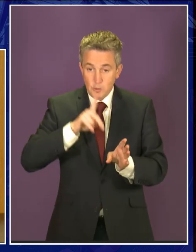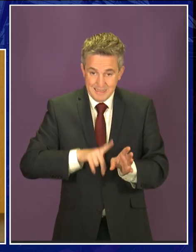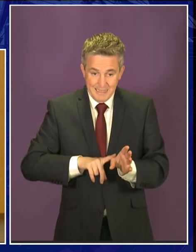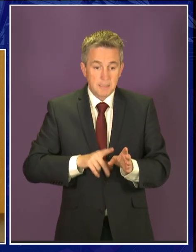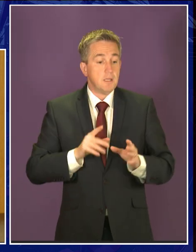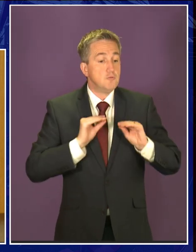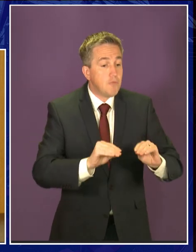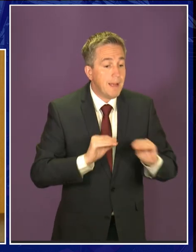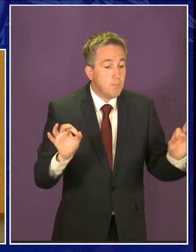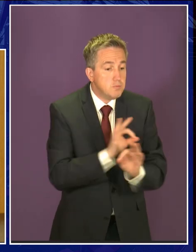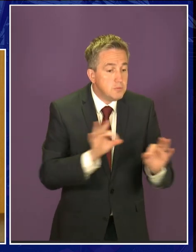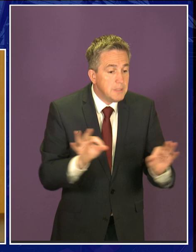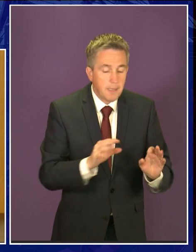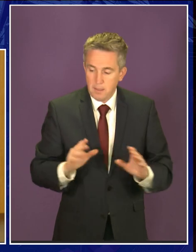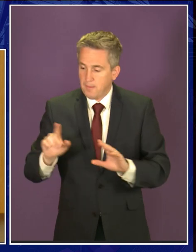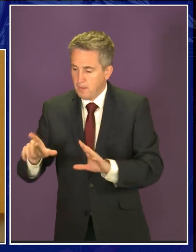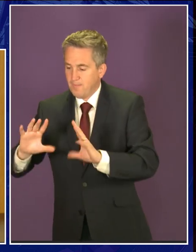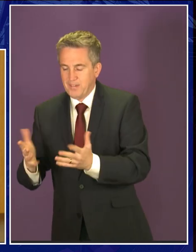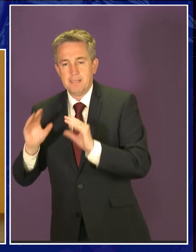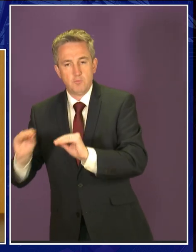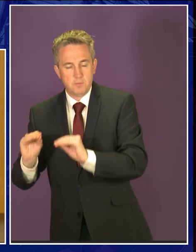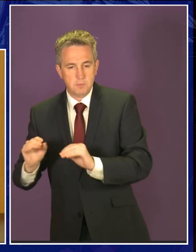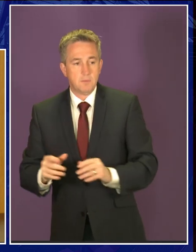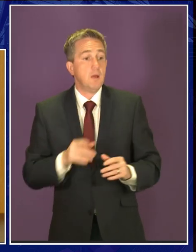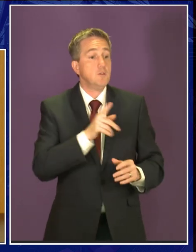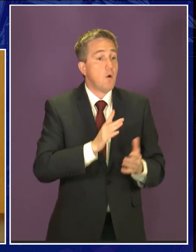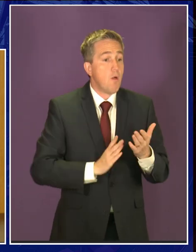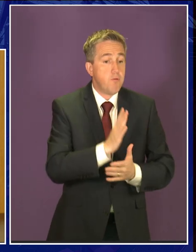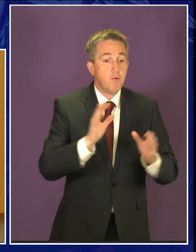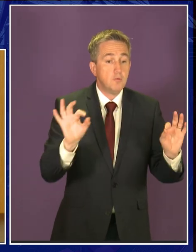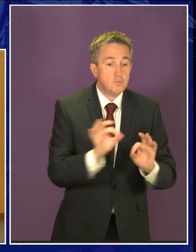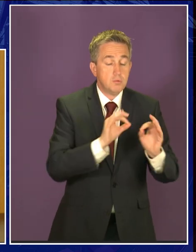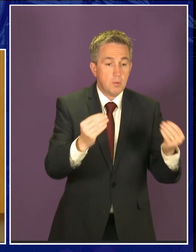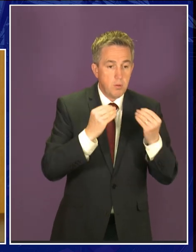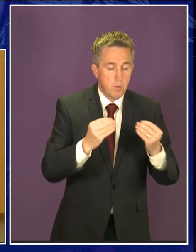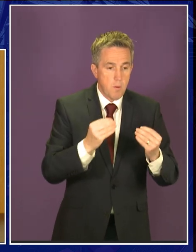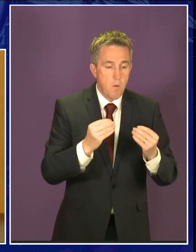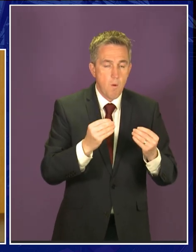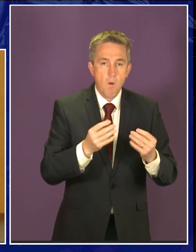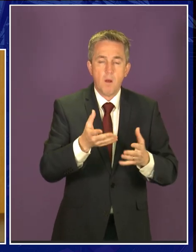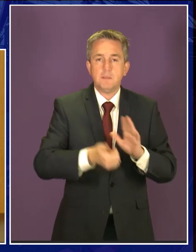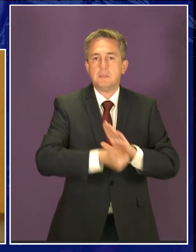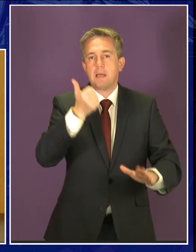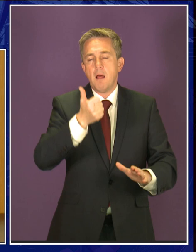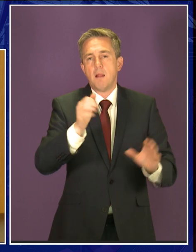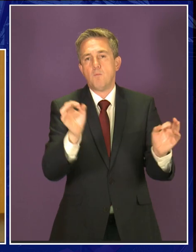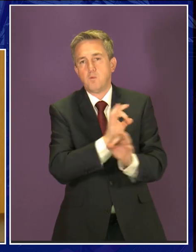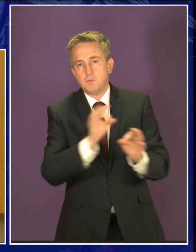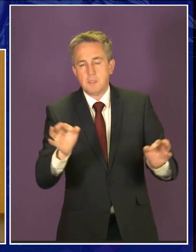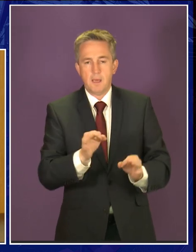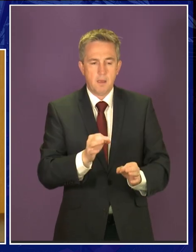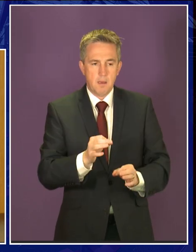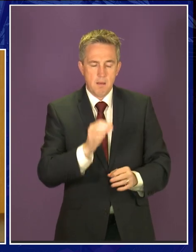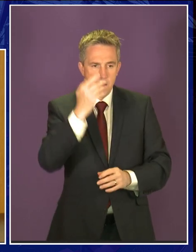see significant differences. Children in the music program not only became better musically, but they also show